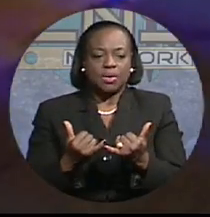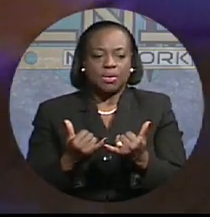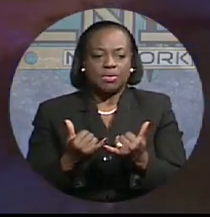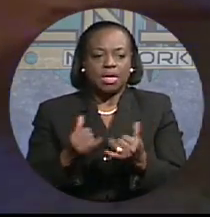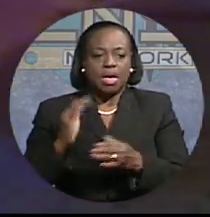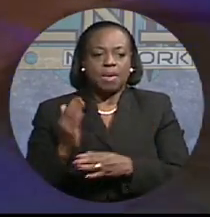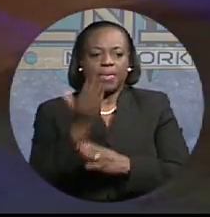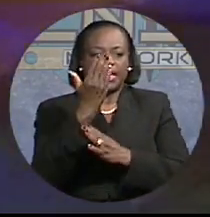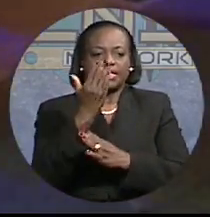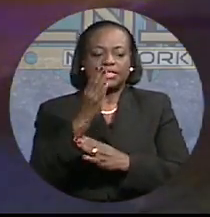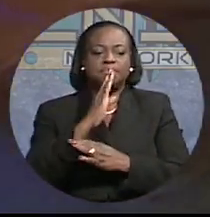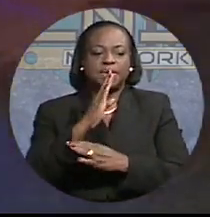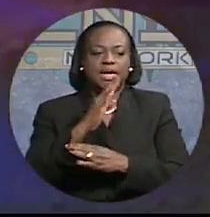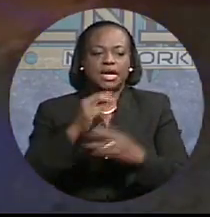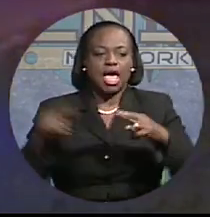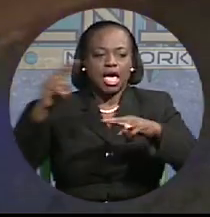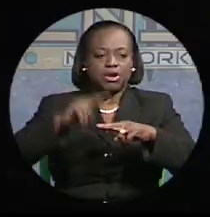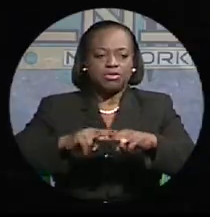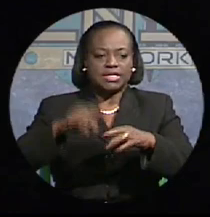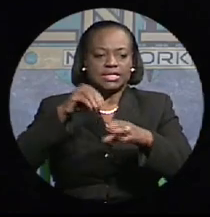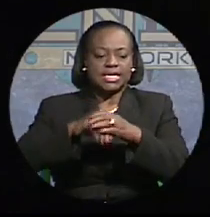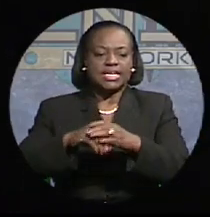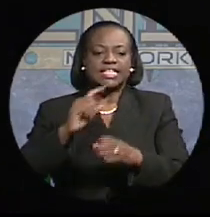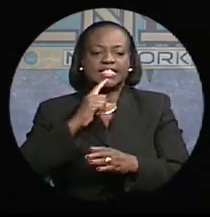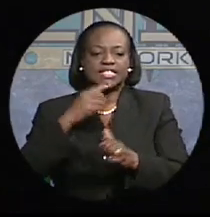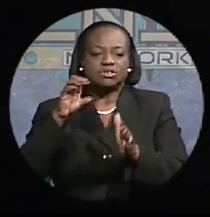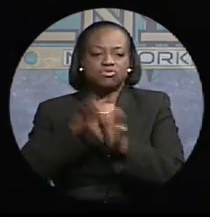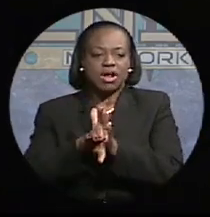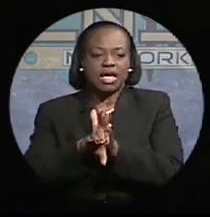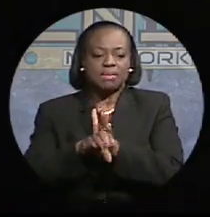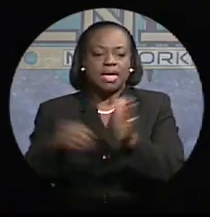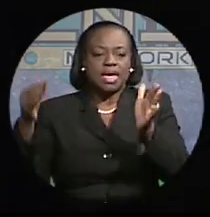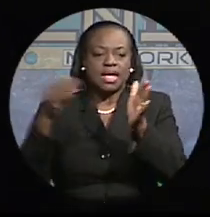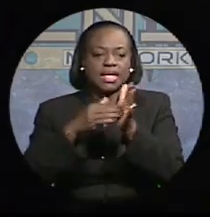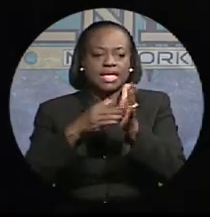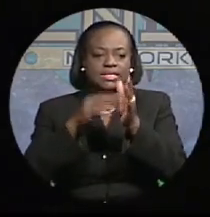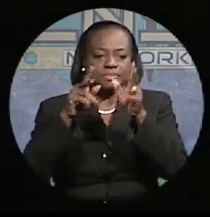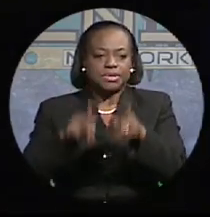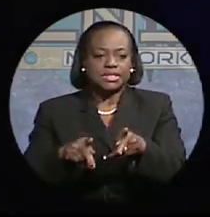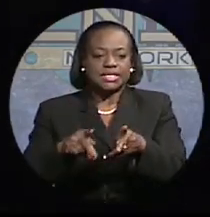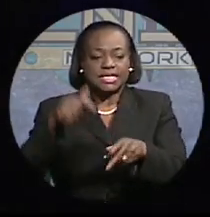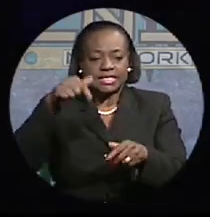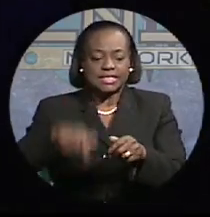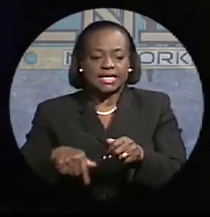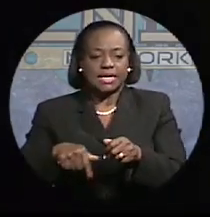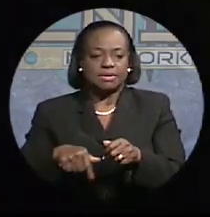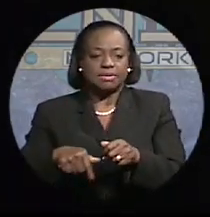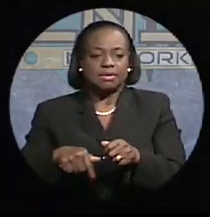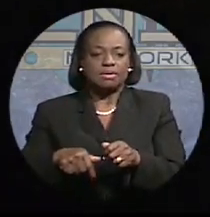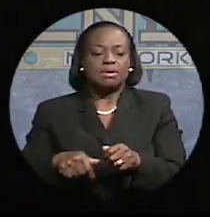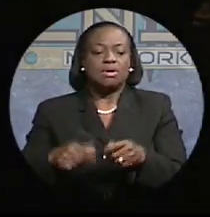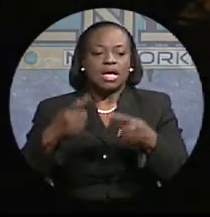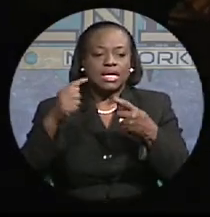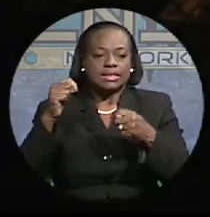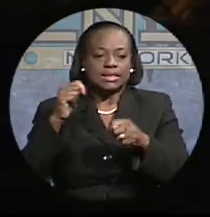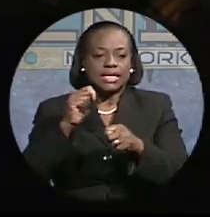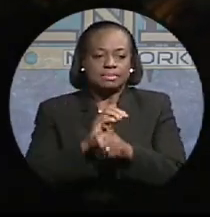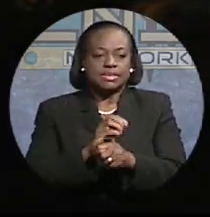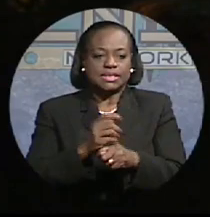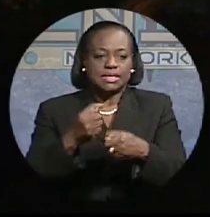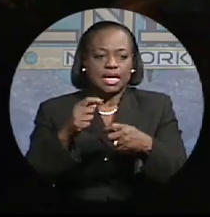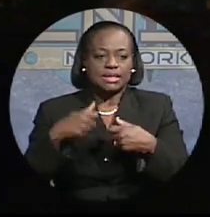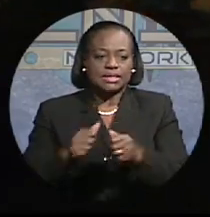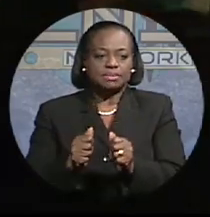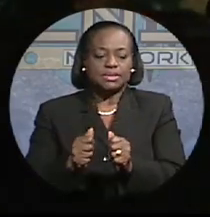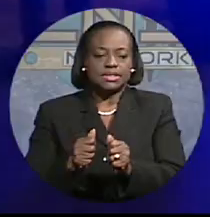appeared to be an overall increase in crime, serious crimes against a person was actually down in attempted murders, armed robberies, robberies,